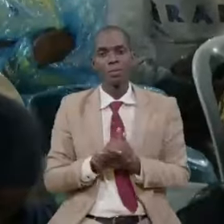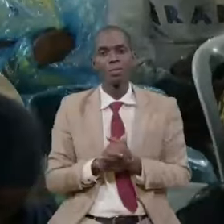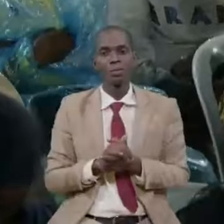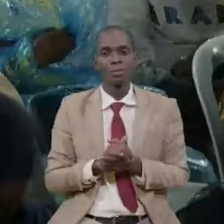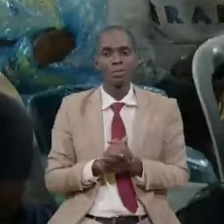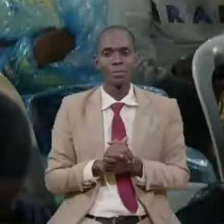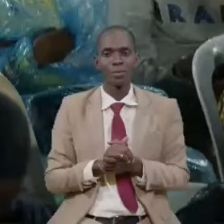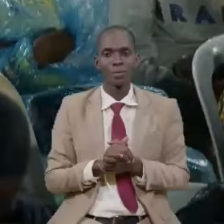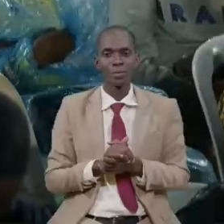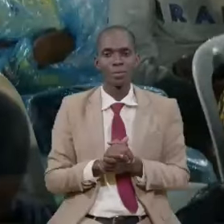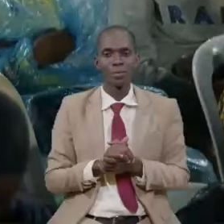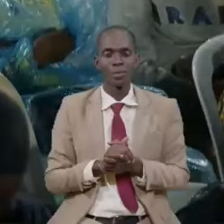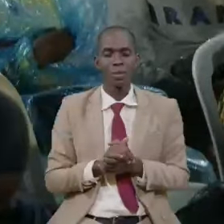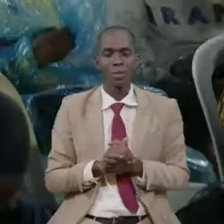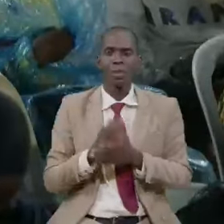Heaven says amen.